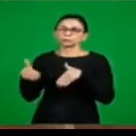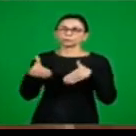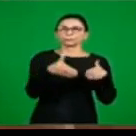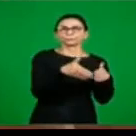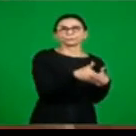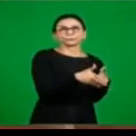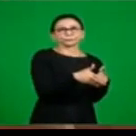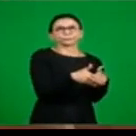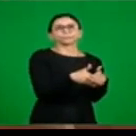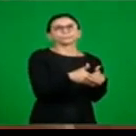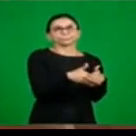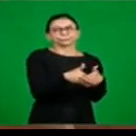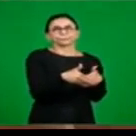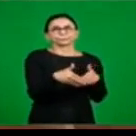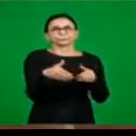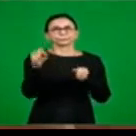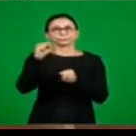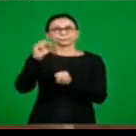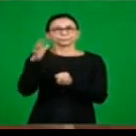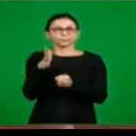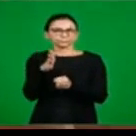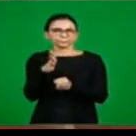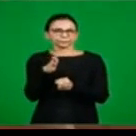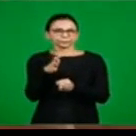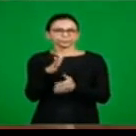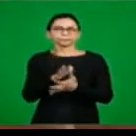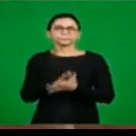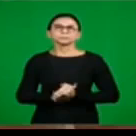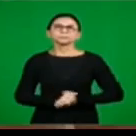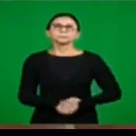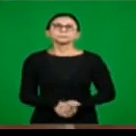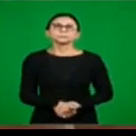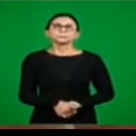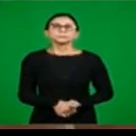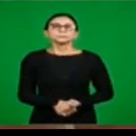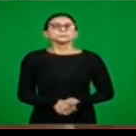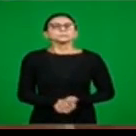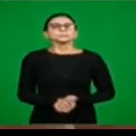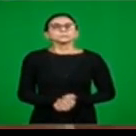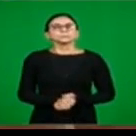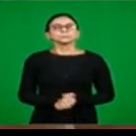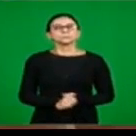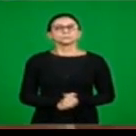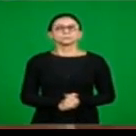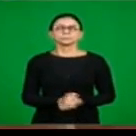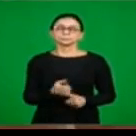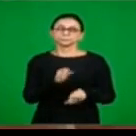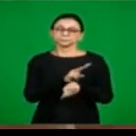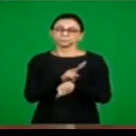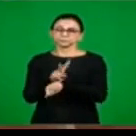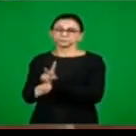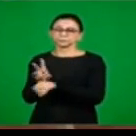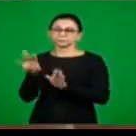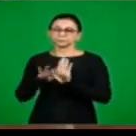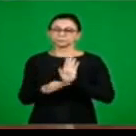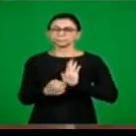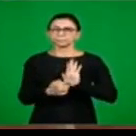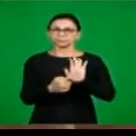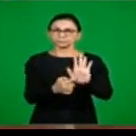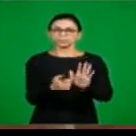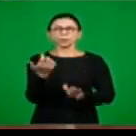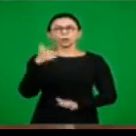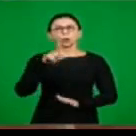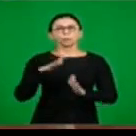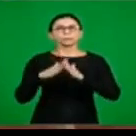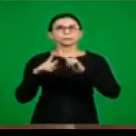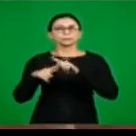So they left the project of God, of Sardis. So these tests we're going to see, you need to be vigilant.